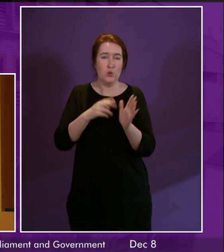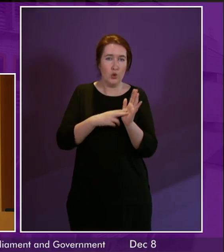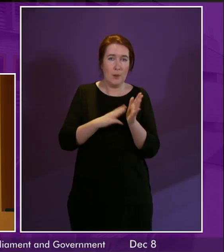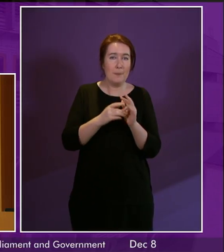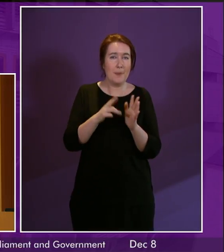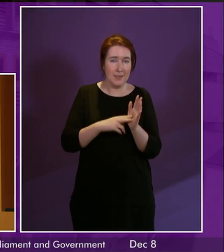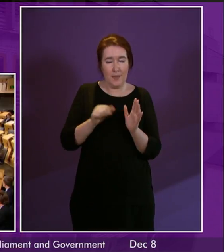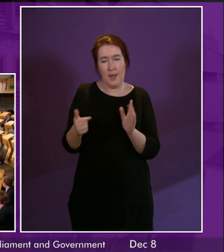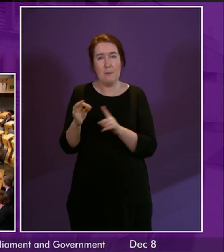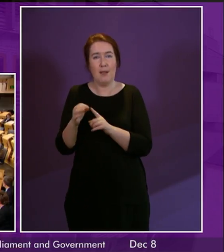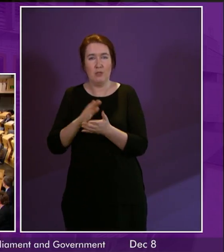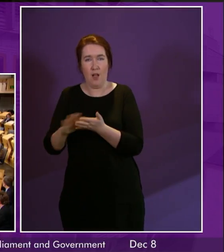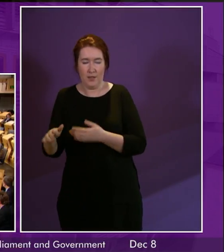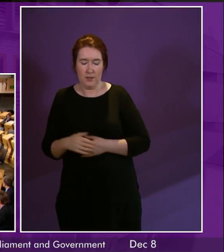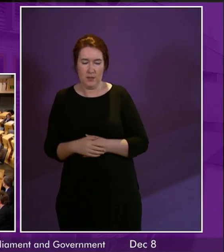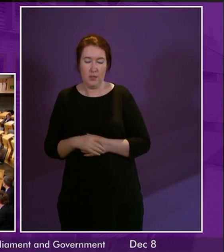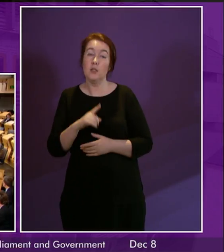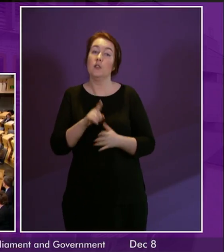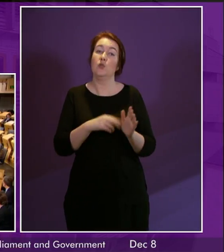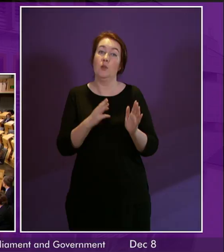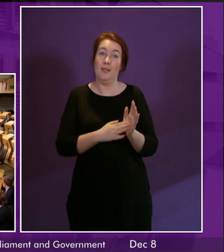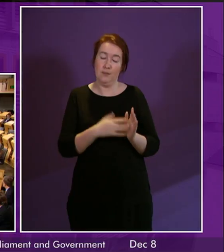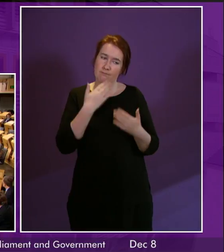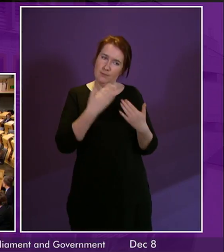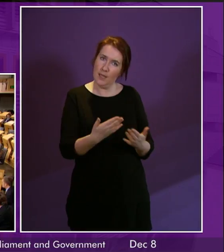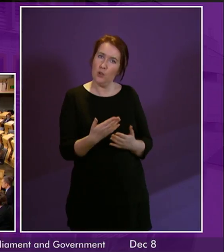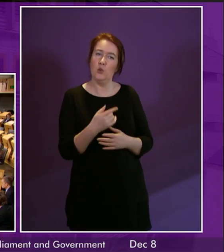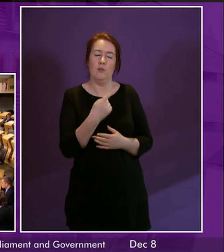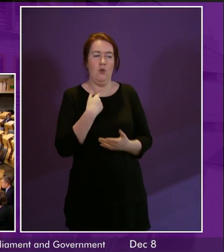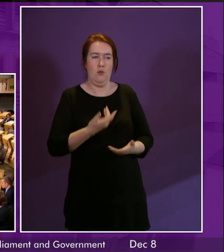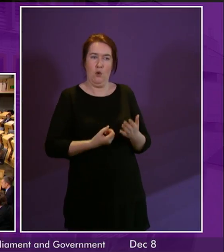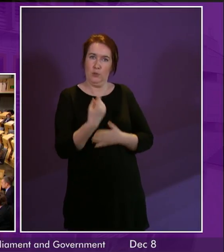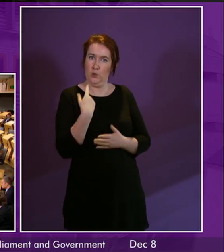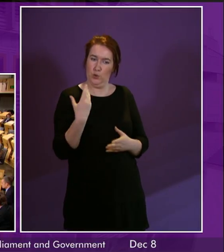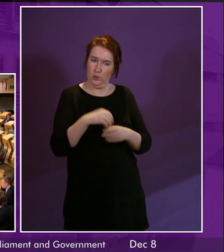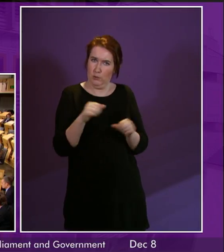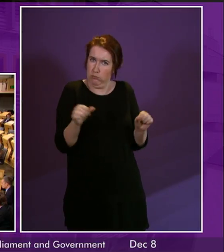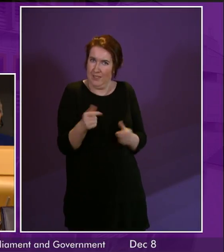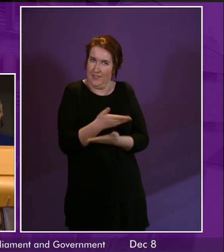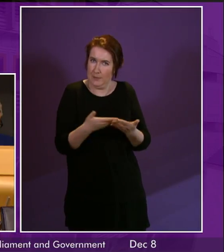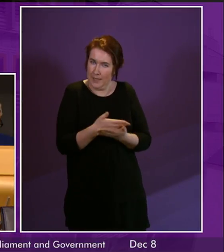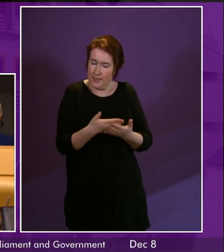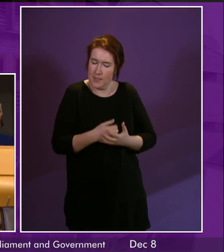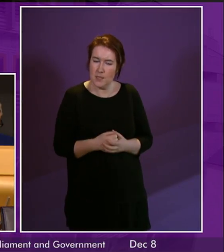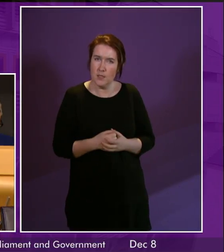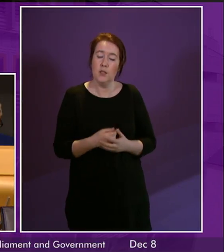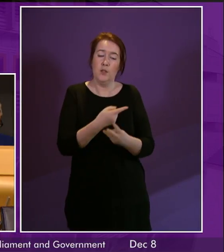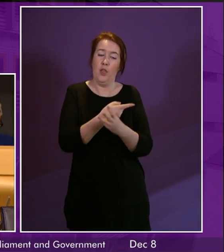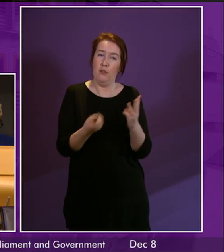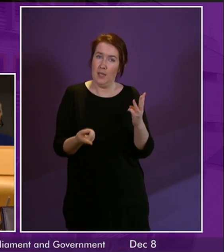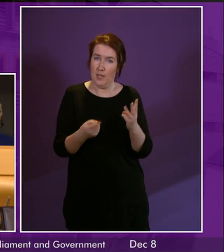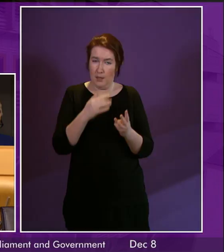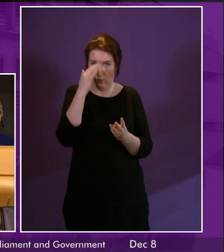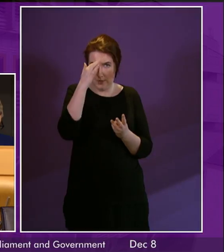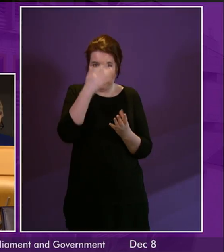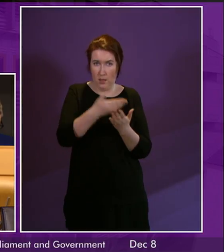Harvey. Thank you, Presiding Officer, and I thank you for the opportunity to take part in this brief debate. The three principles in